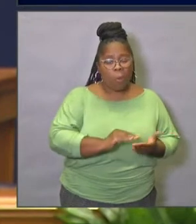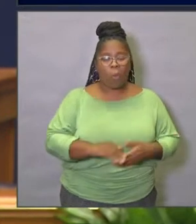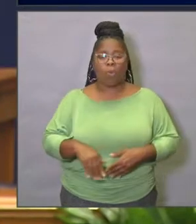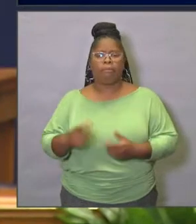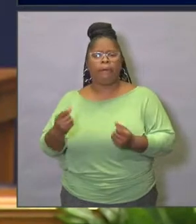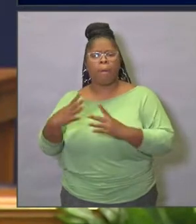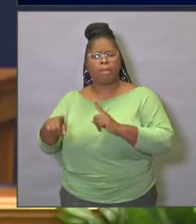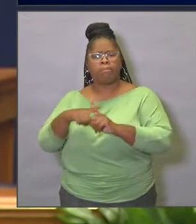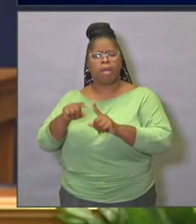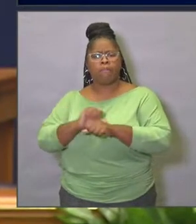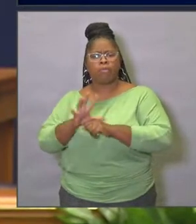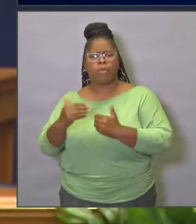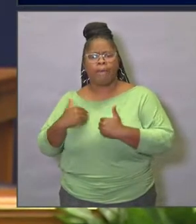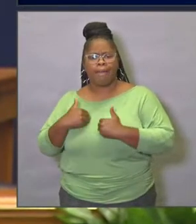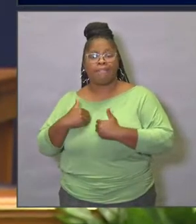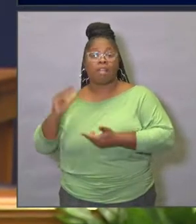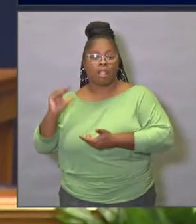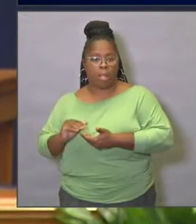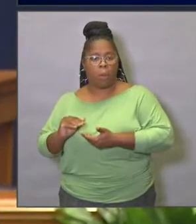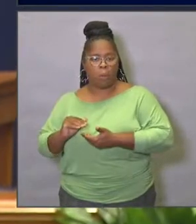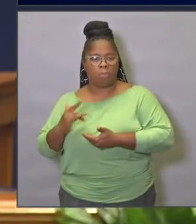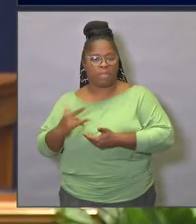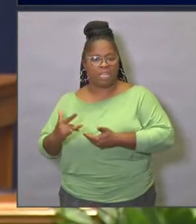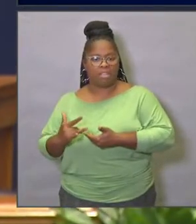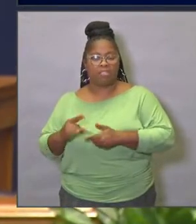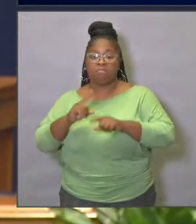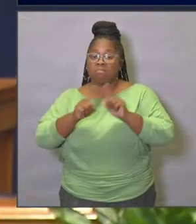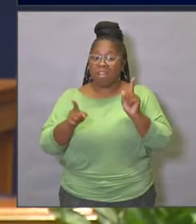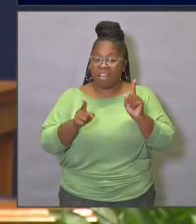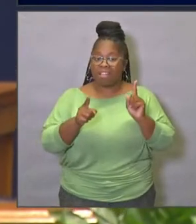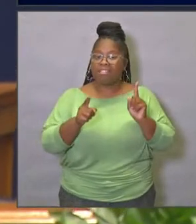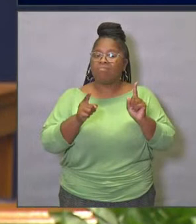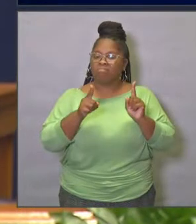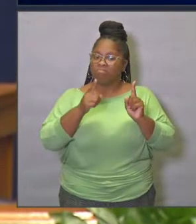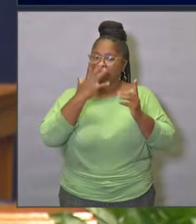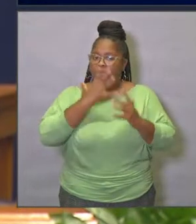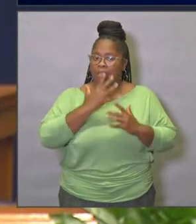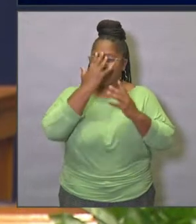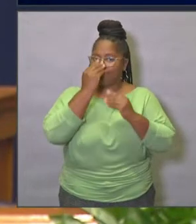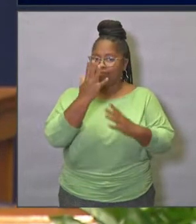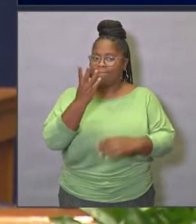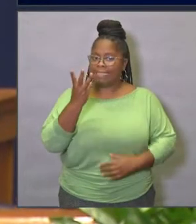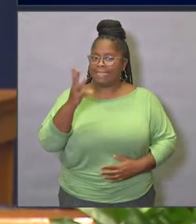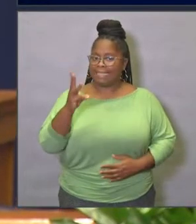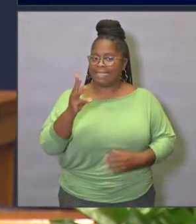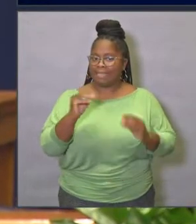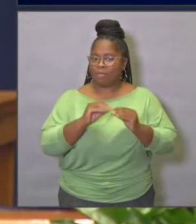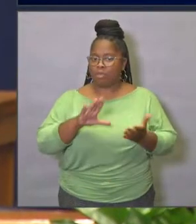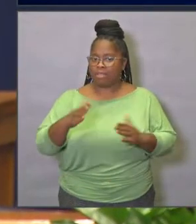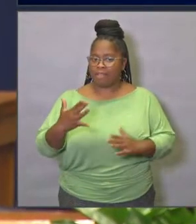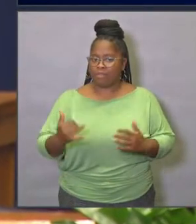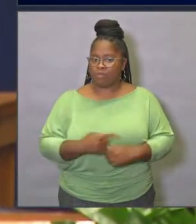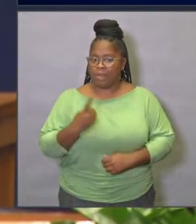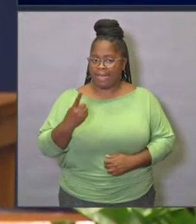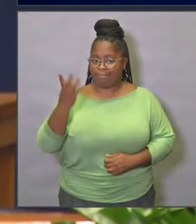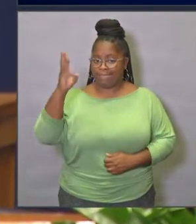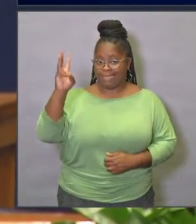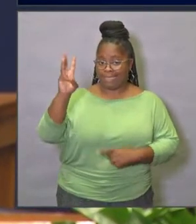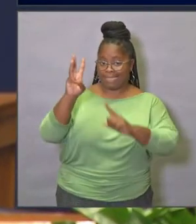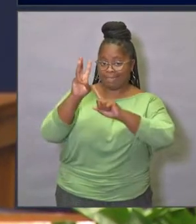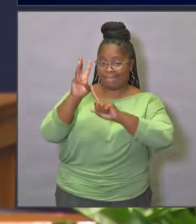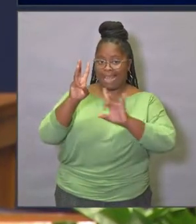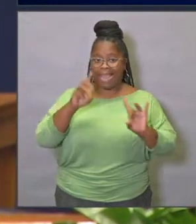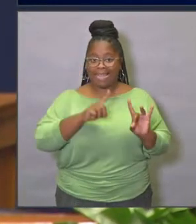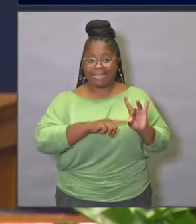reporting. But we are sad to report an additional 16 deaths today. 8 of the people who died are over the age of